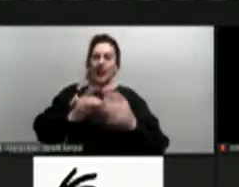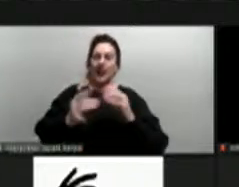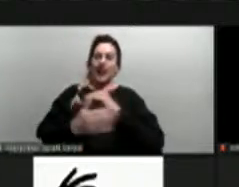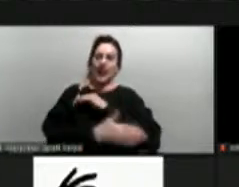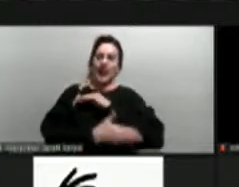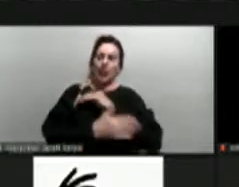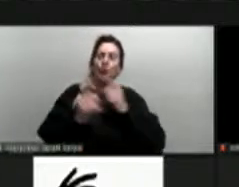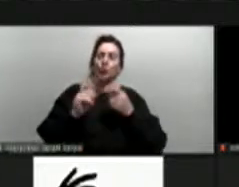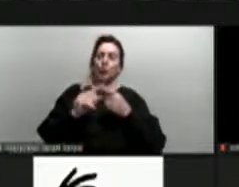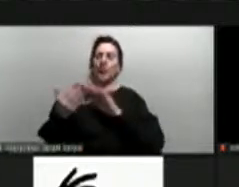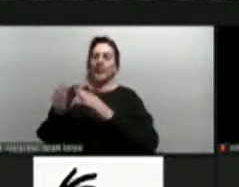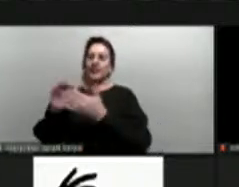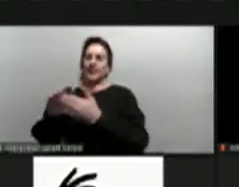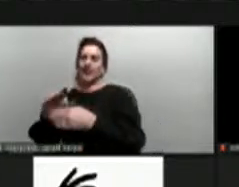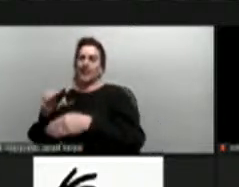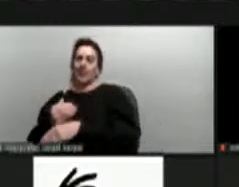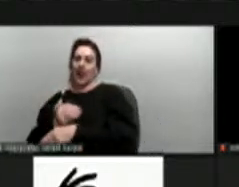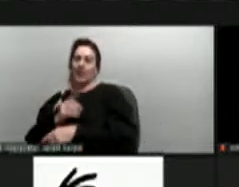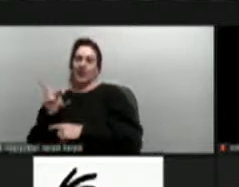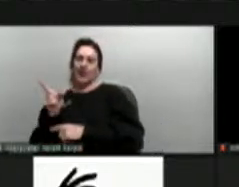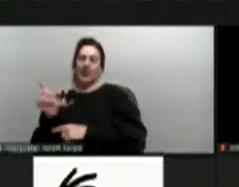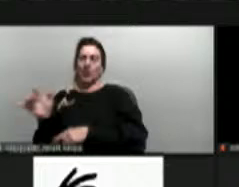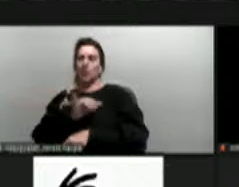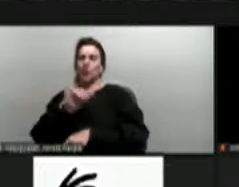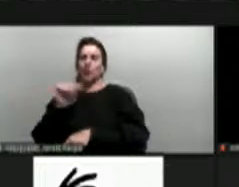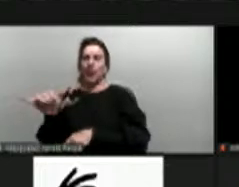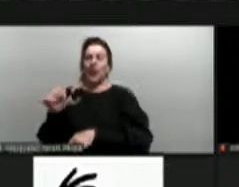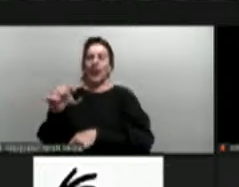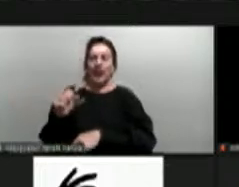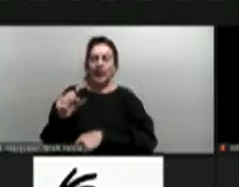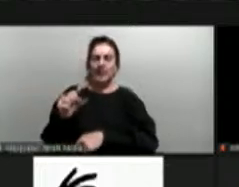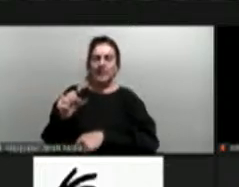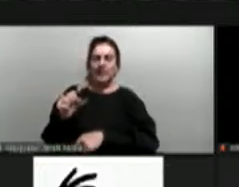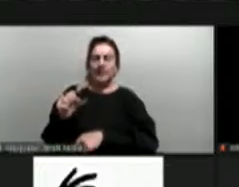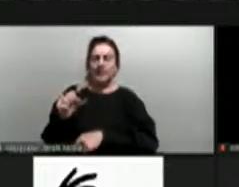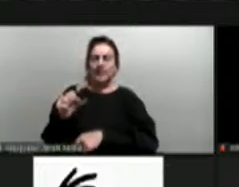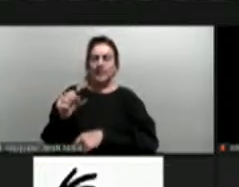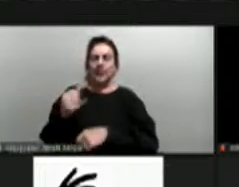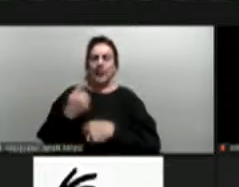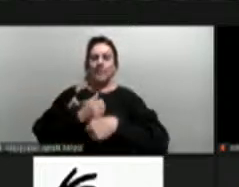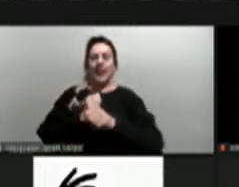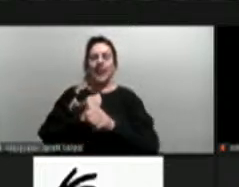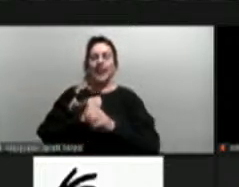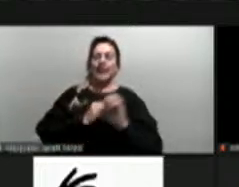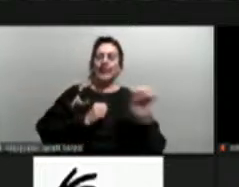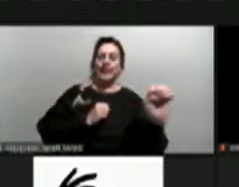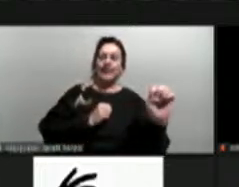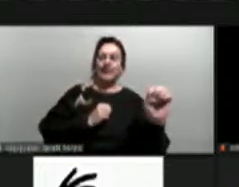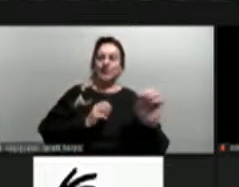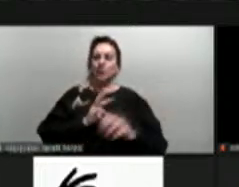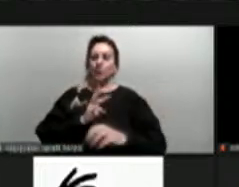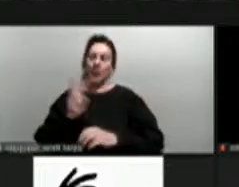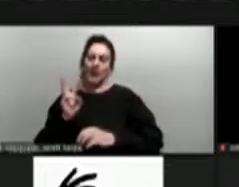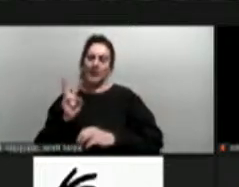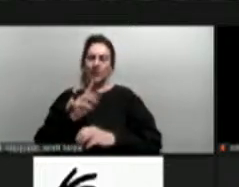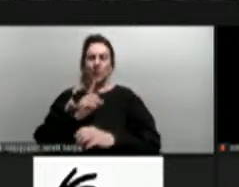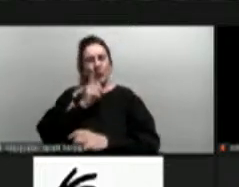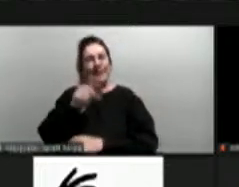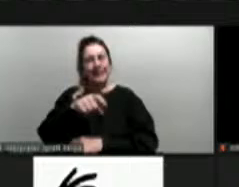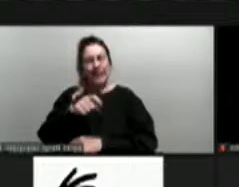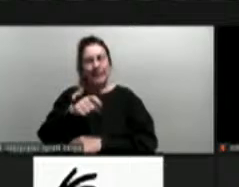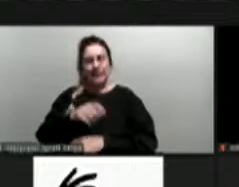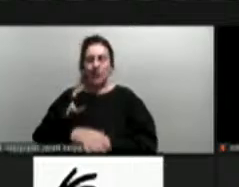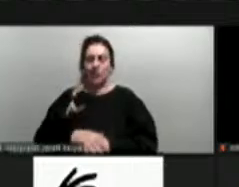of Miami, as well as creating that east to west corridor that's really necessary.